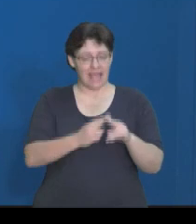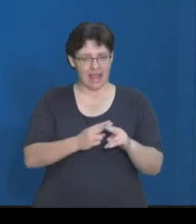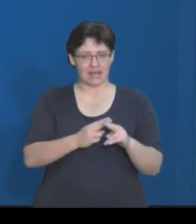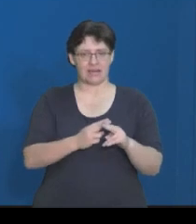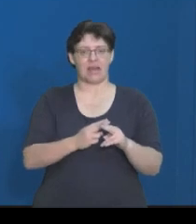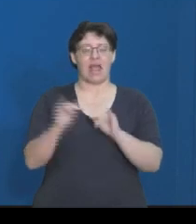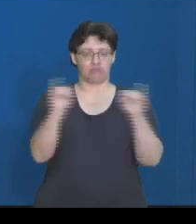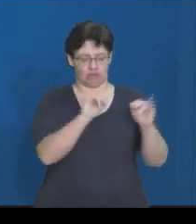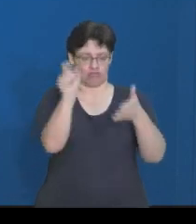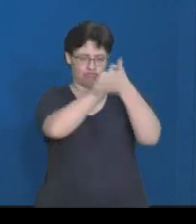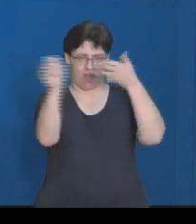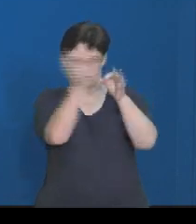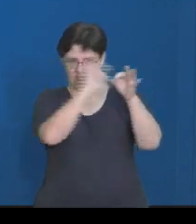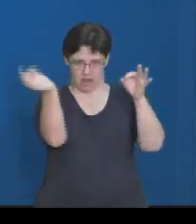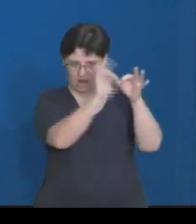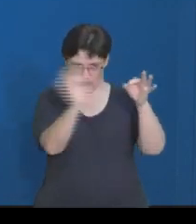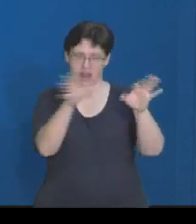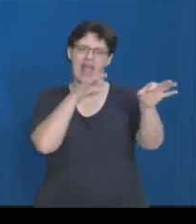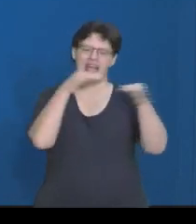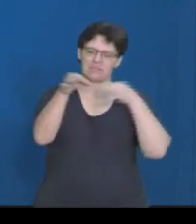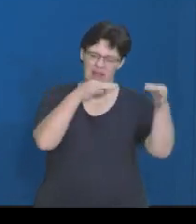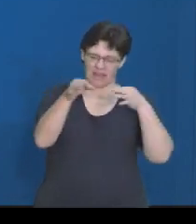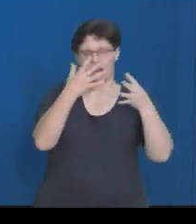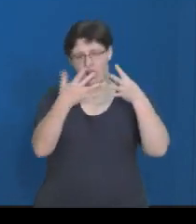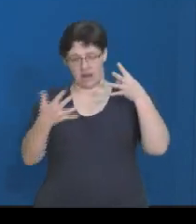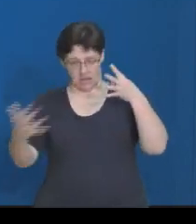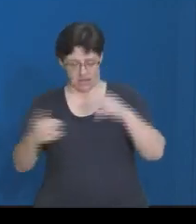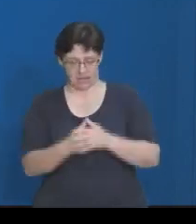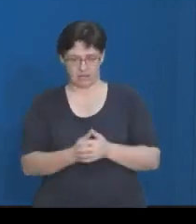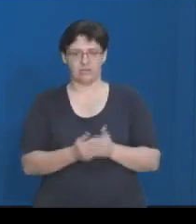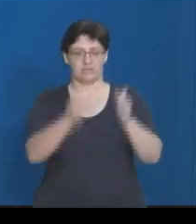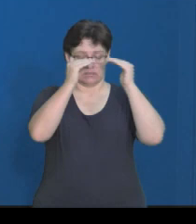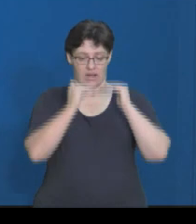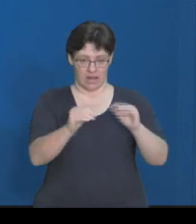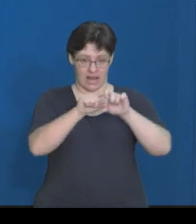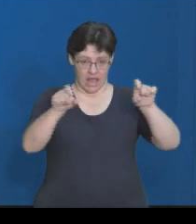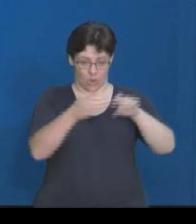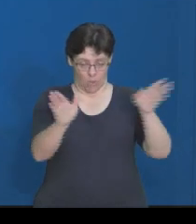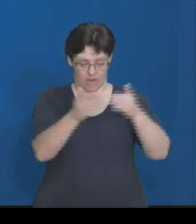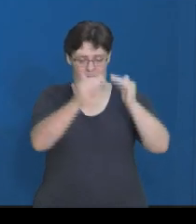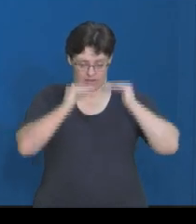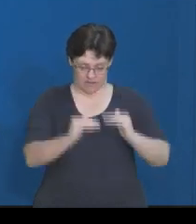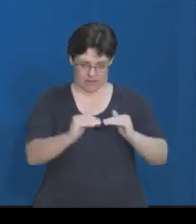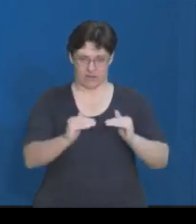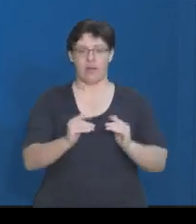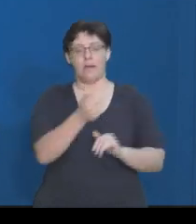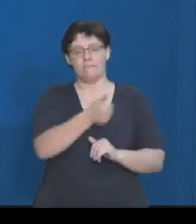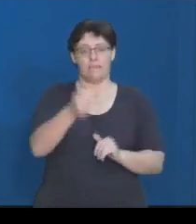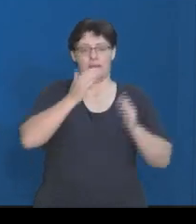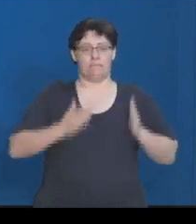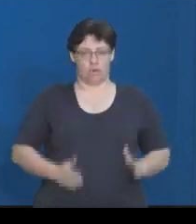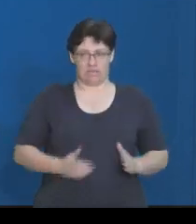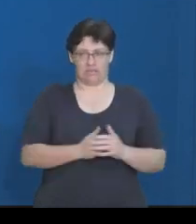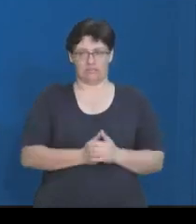your introduction, like I said, it's your definition, etc., etc. Skip a line, write main body, and then